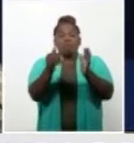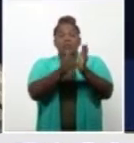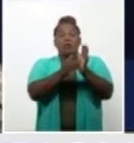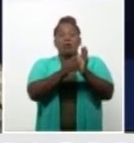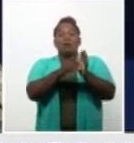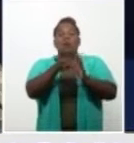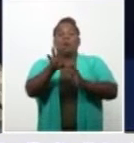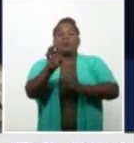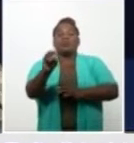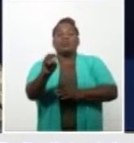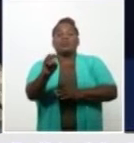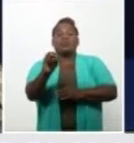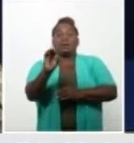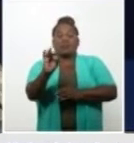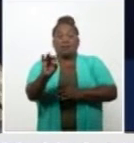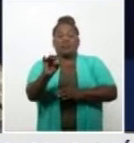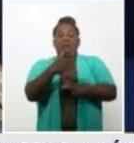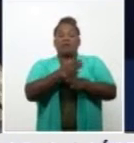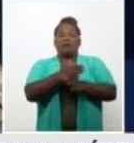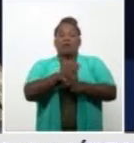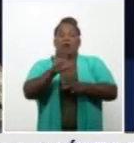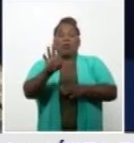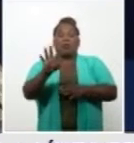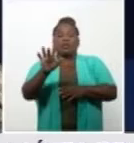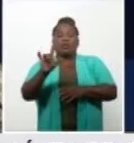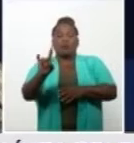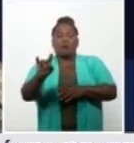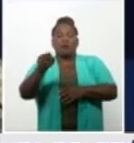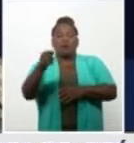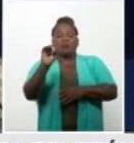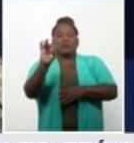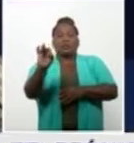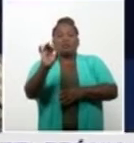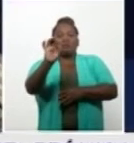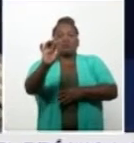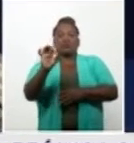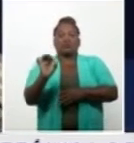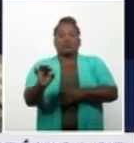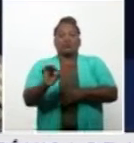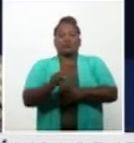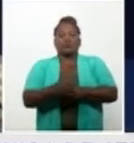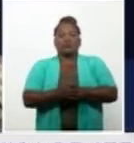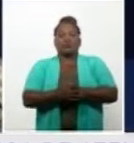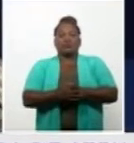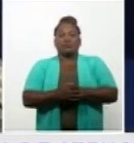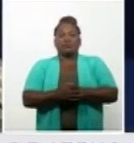of 1,047 cases, representing 49.7%.